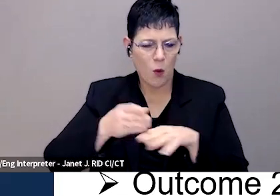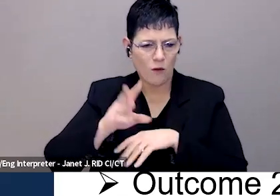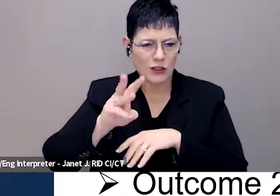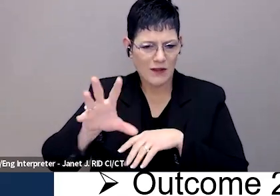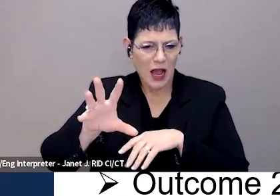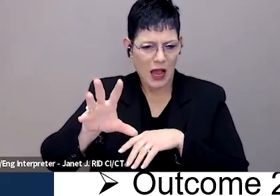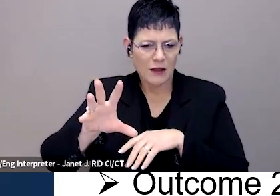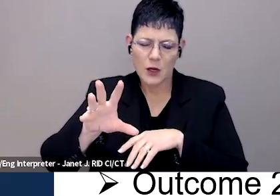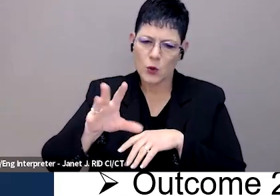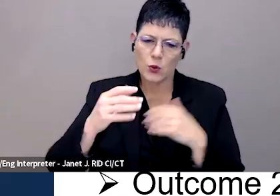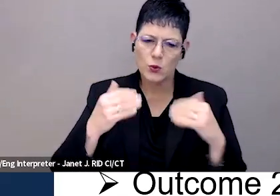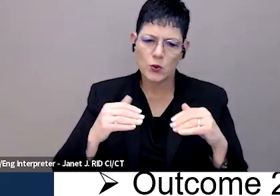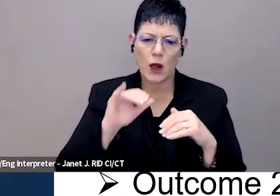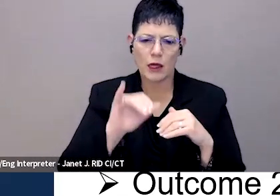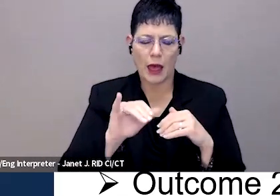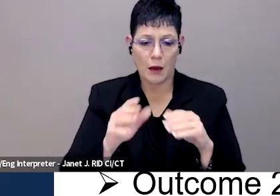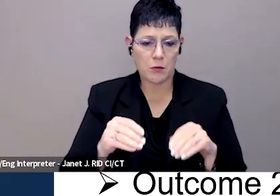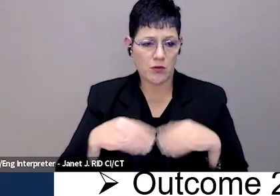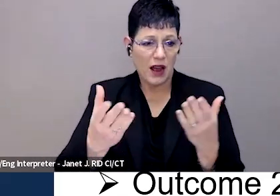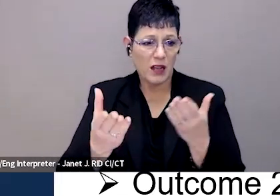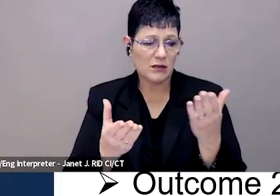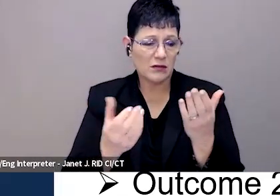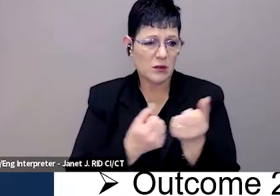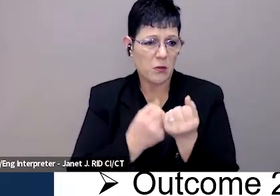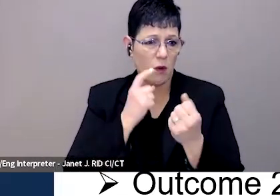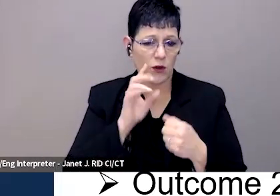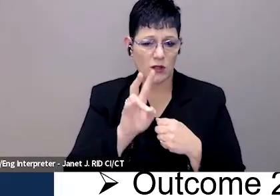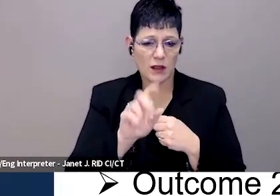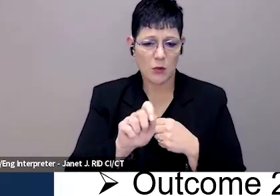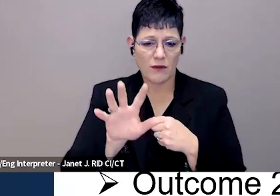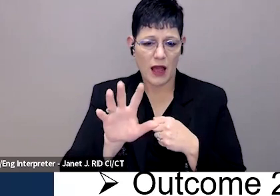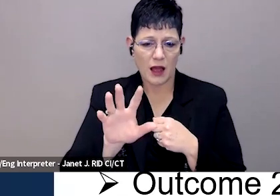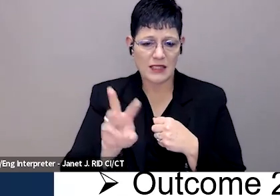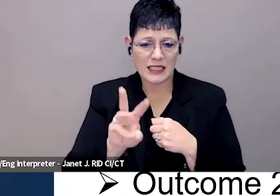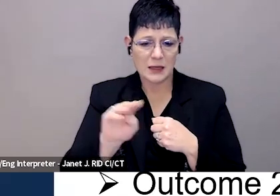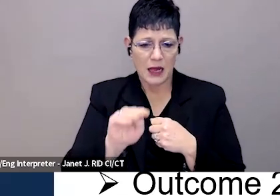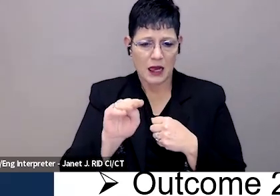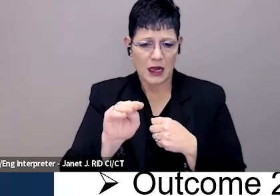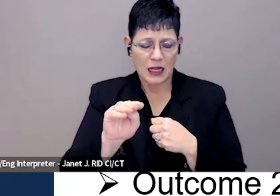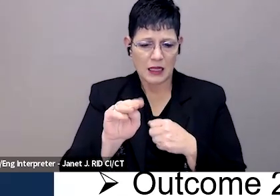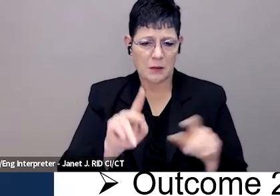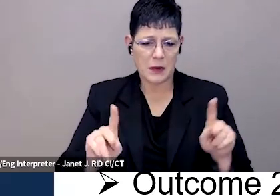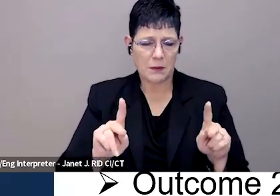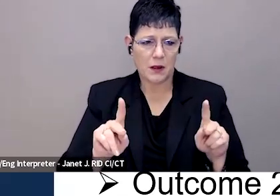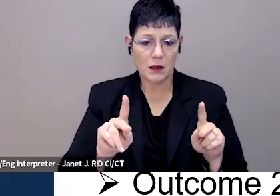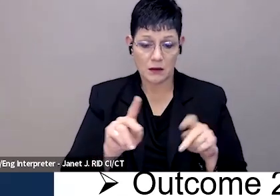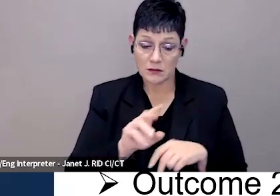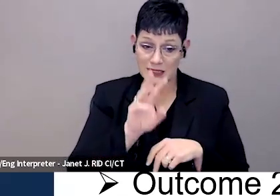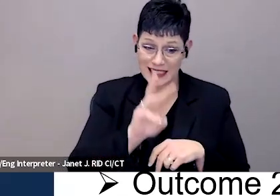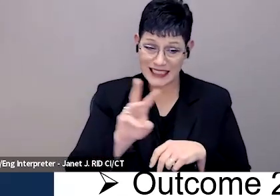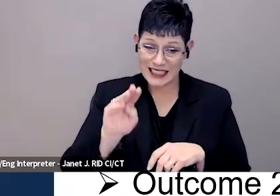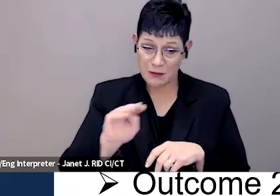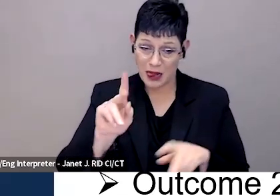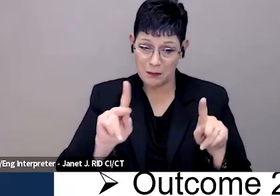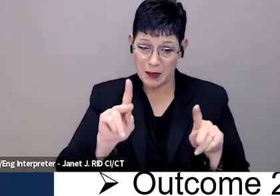about 7.6 million people with disabilities under age 65 last year. So Medicare is providing care to 66 million